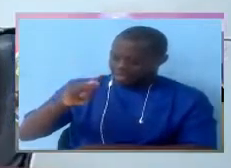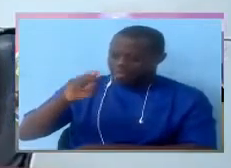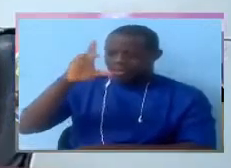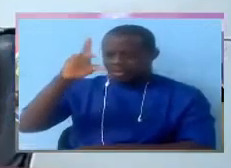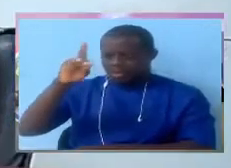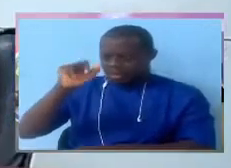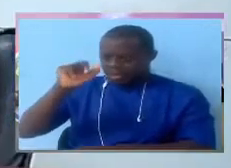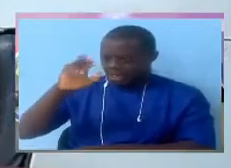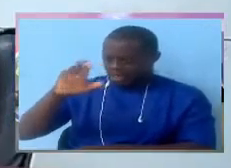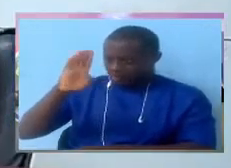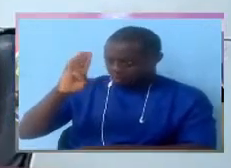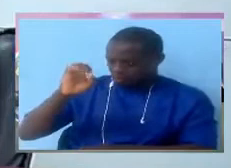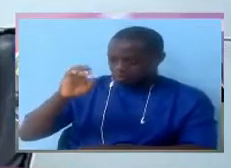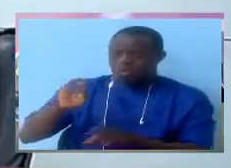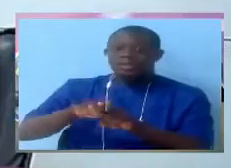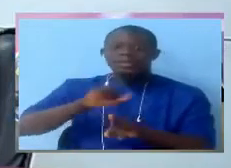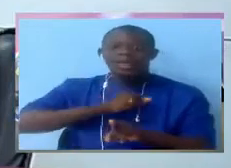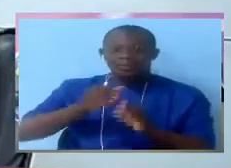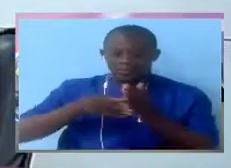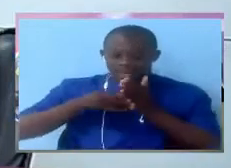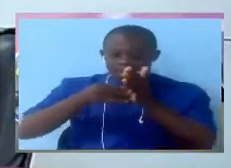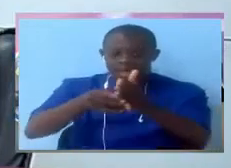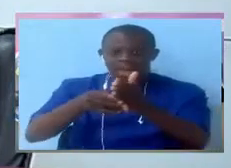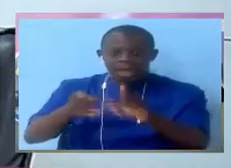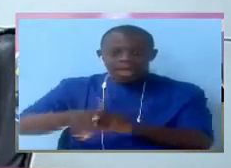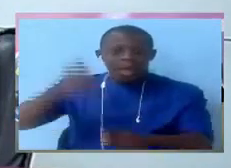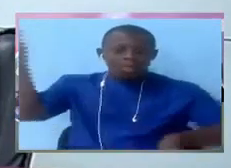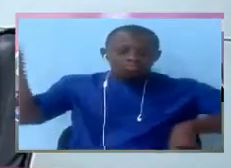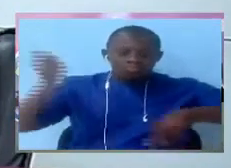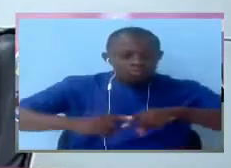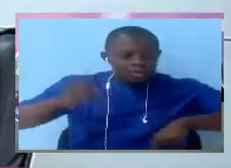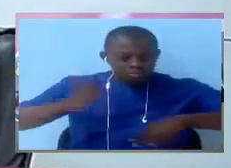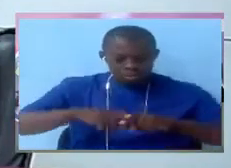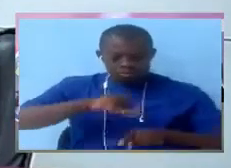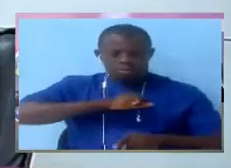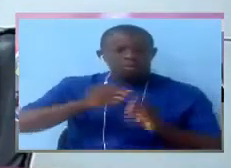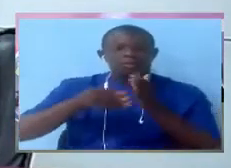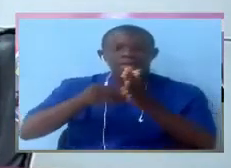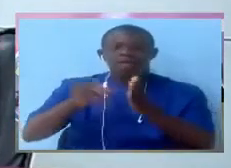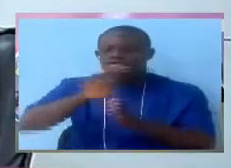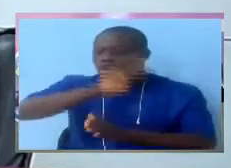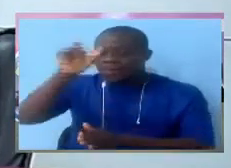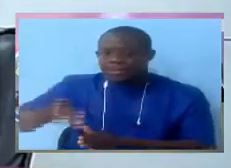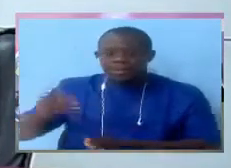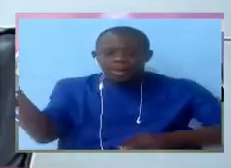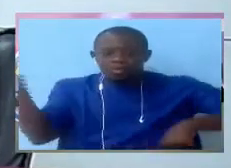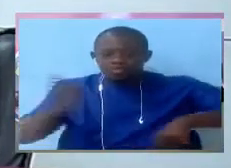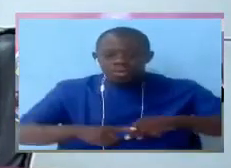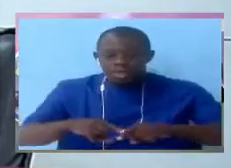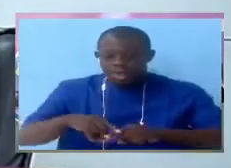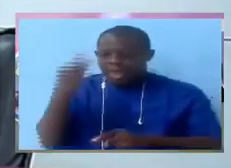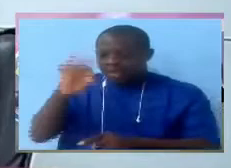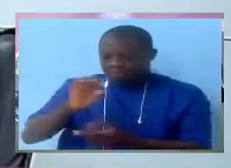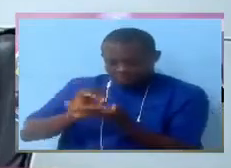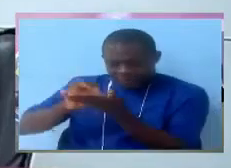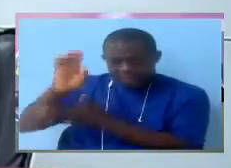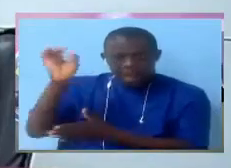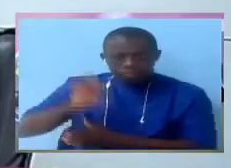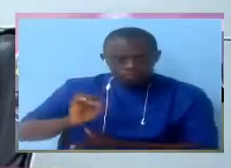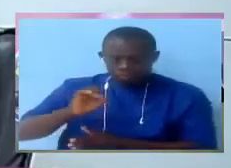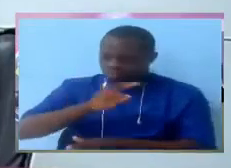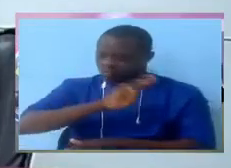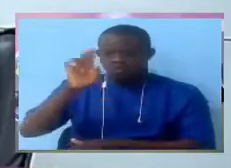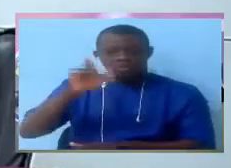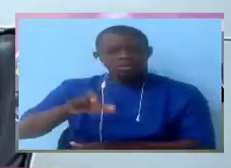Lamine Dabo mo de jité dor yi mom. He leads the beating because ken du dor fofu ñu té mom jox la orders pour nga dor. Nobody does the beating without him giving you the